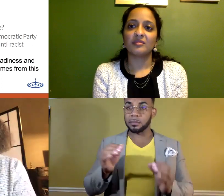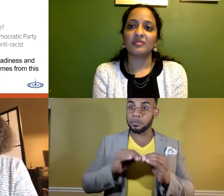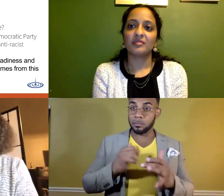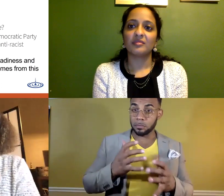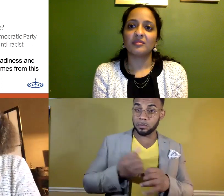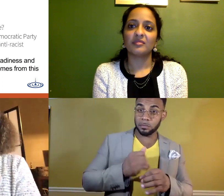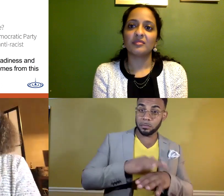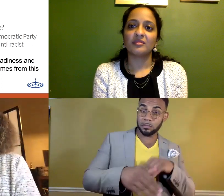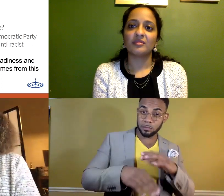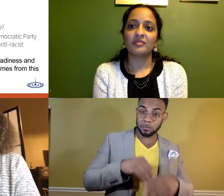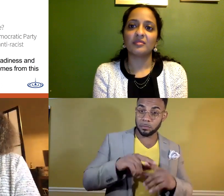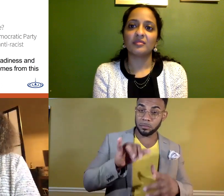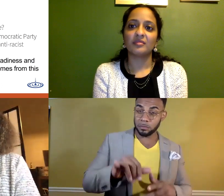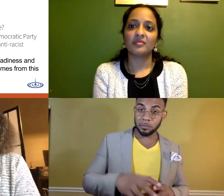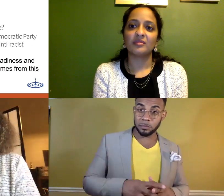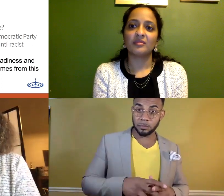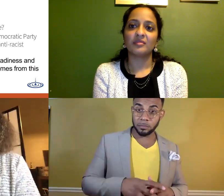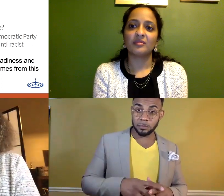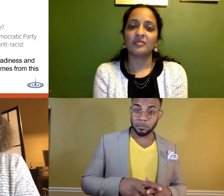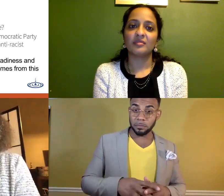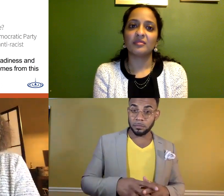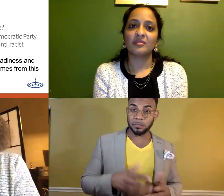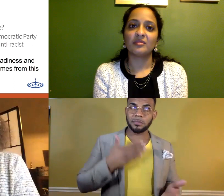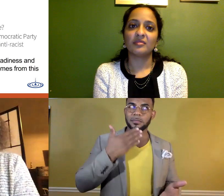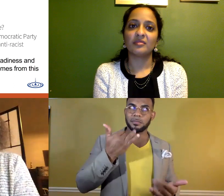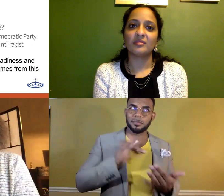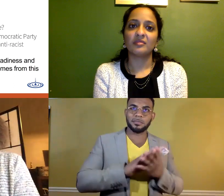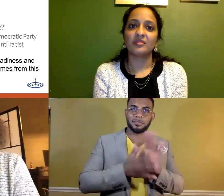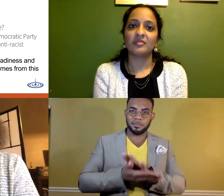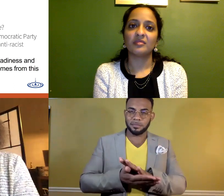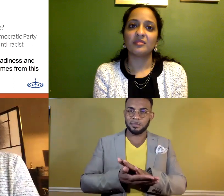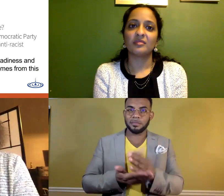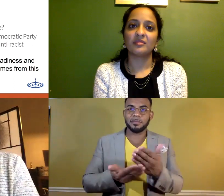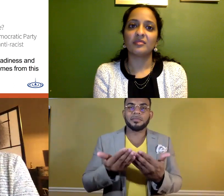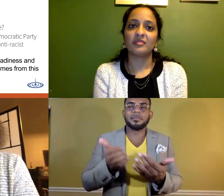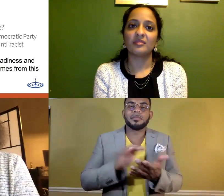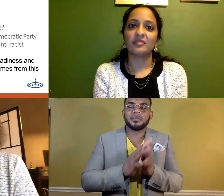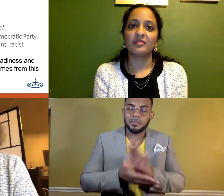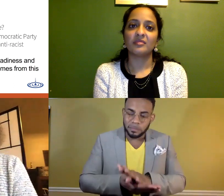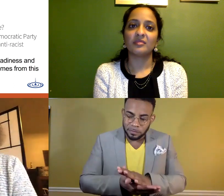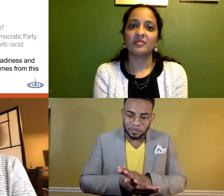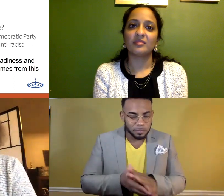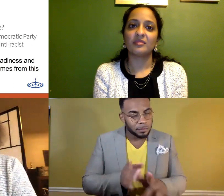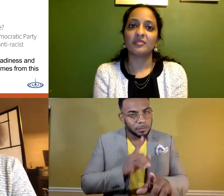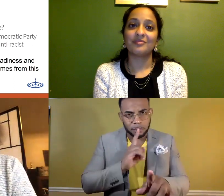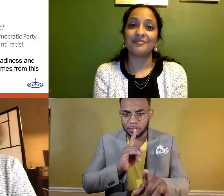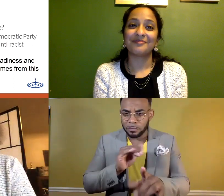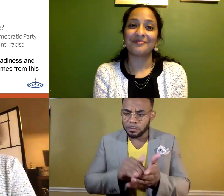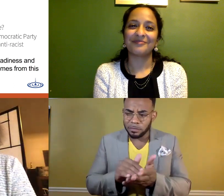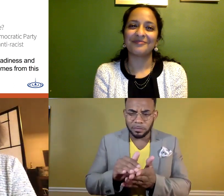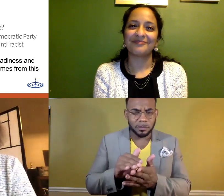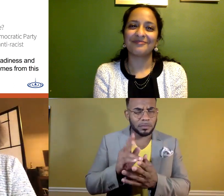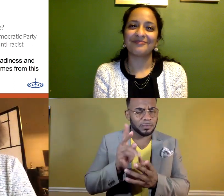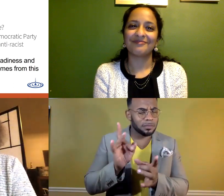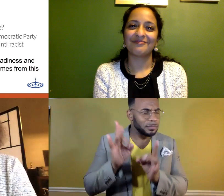get comfortable about that, the better it becomes and the easier it becomes. But it is oftentimes